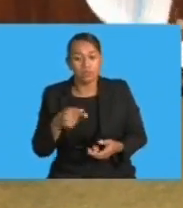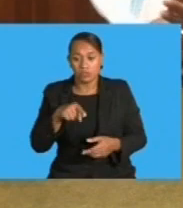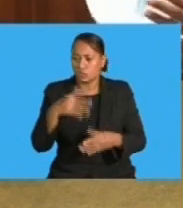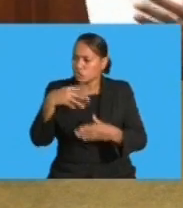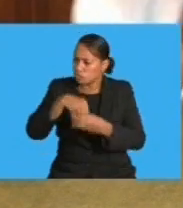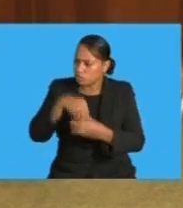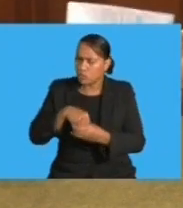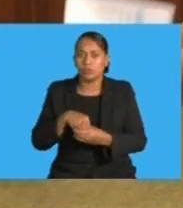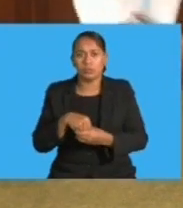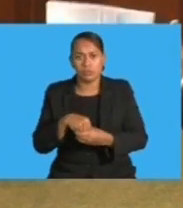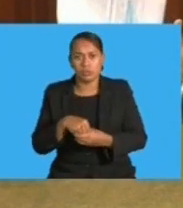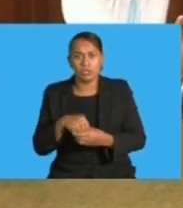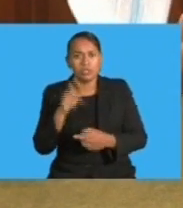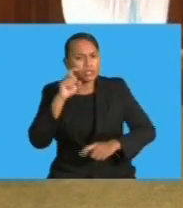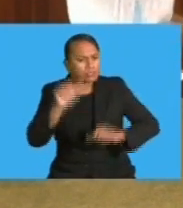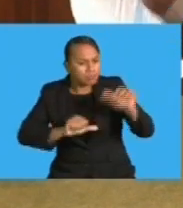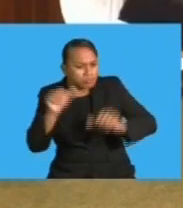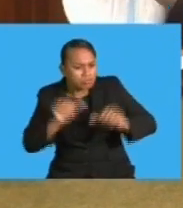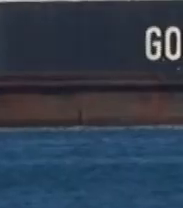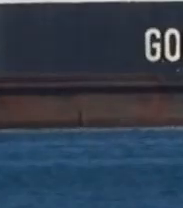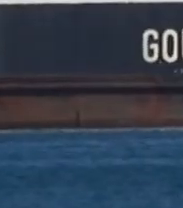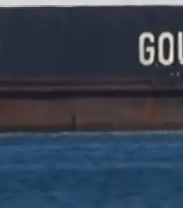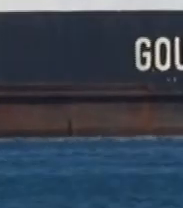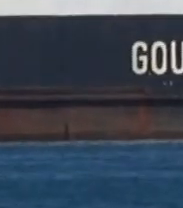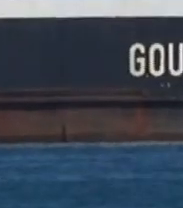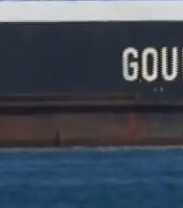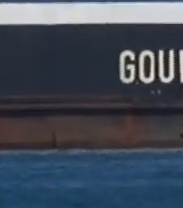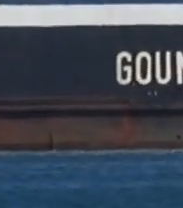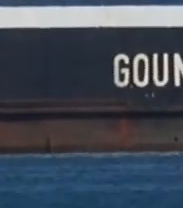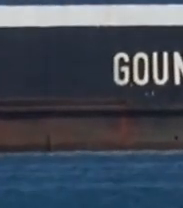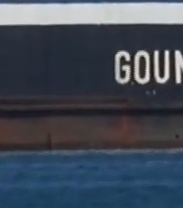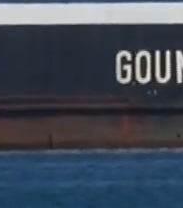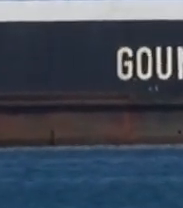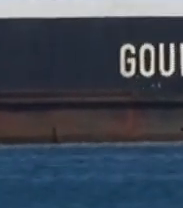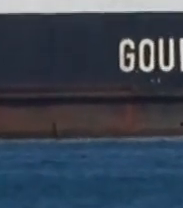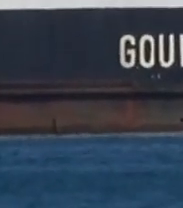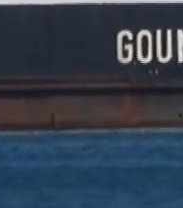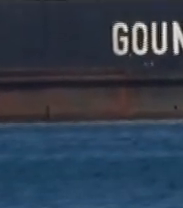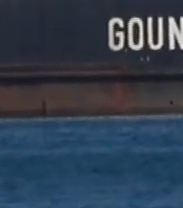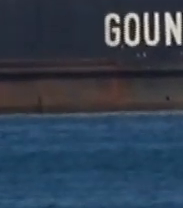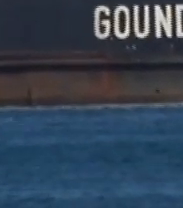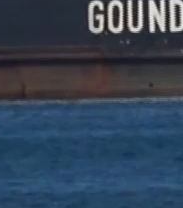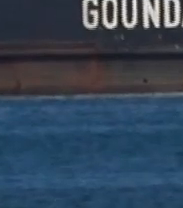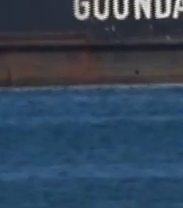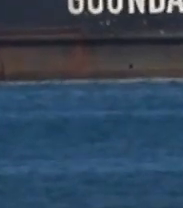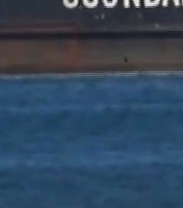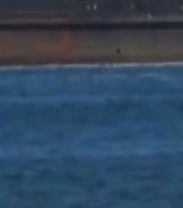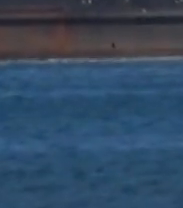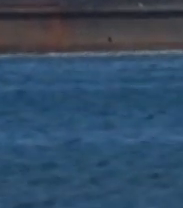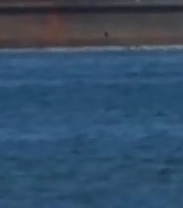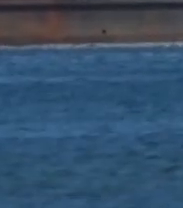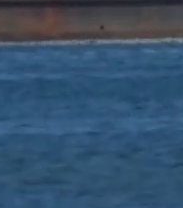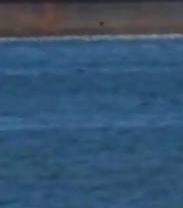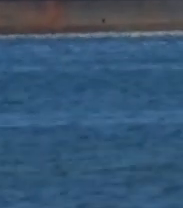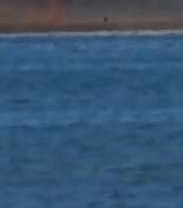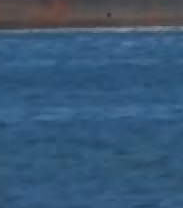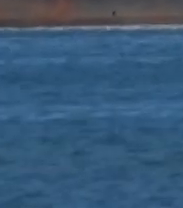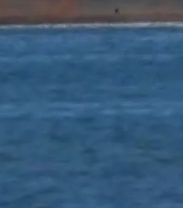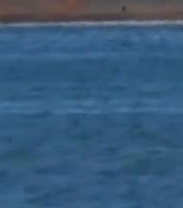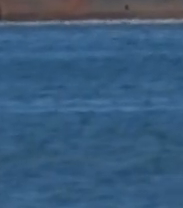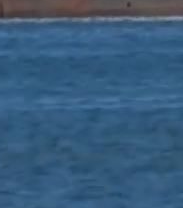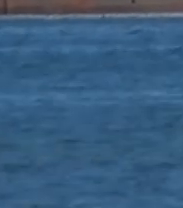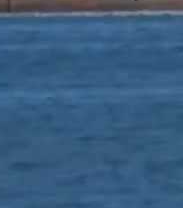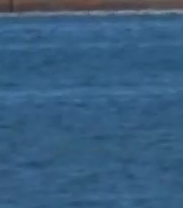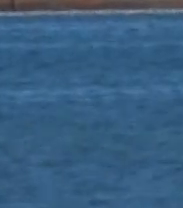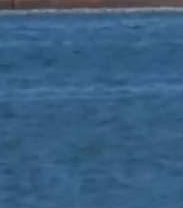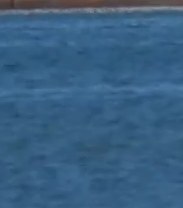is in the best interest of the public that it should continue. The minister clarified that constant inspection will be carried out on the vessels despite